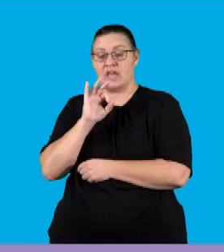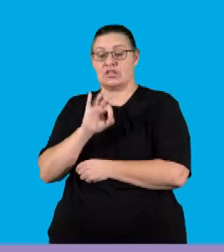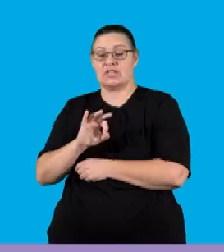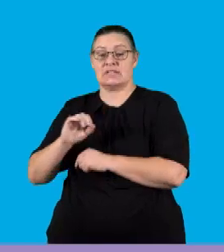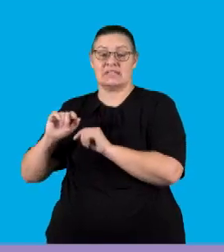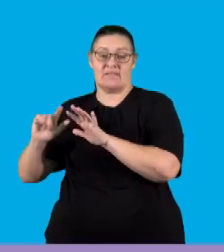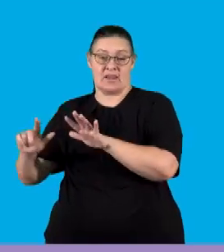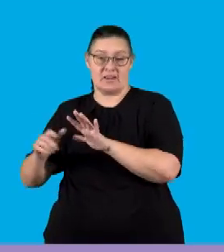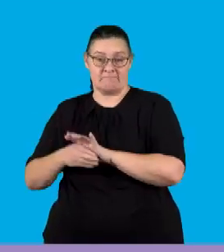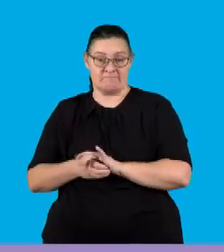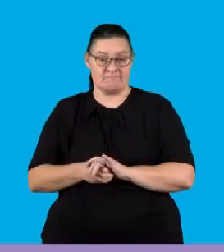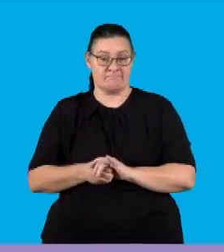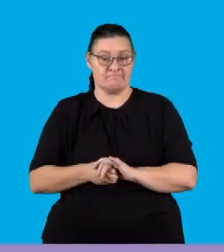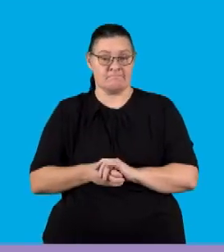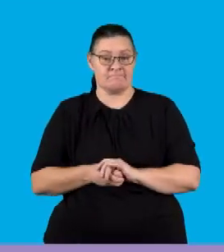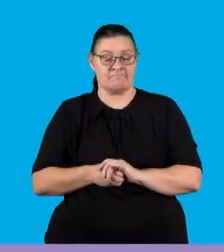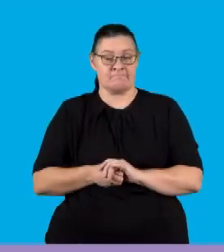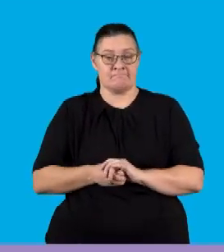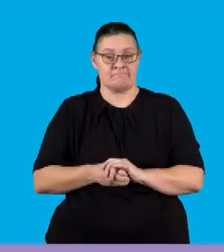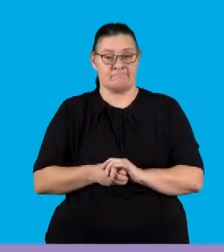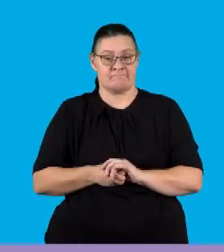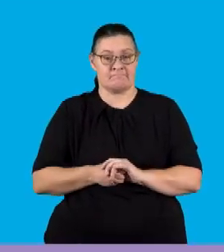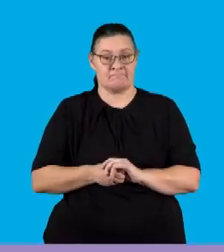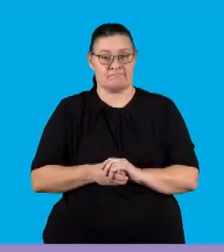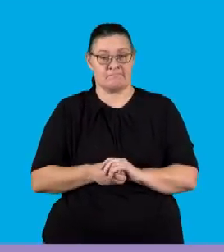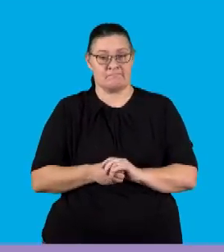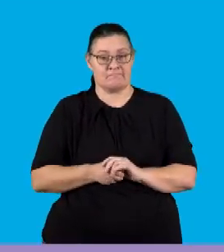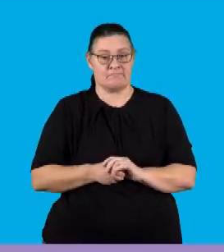that. So 32 plus 5,